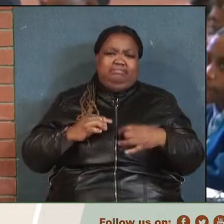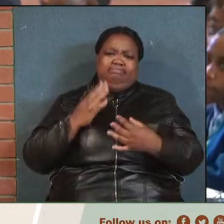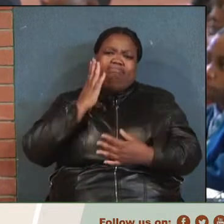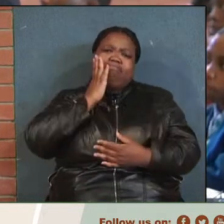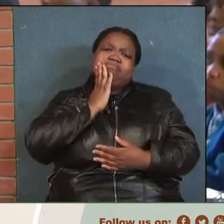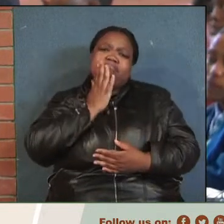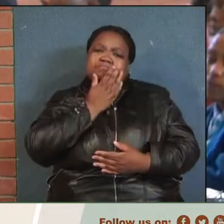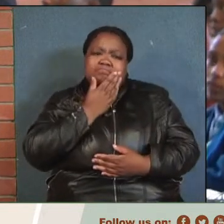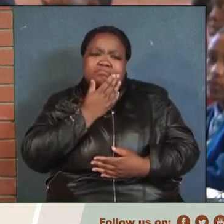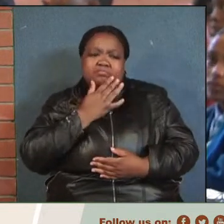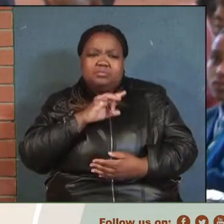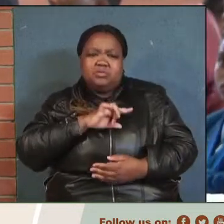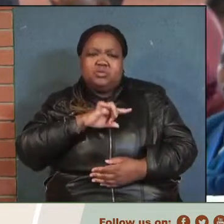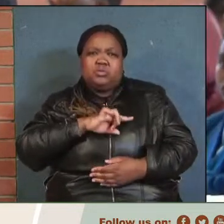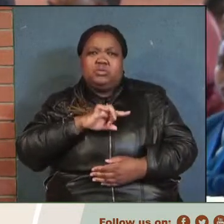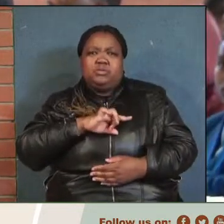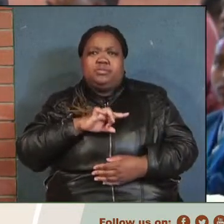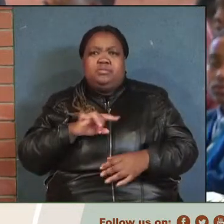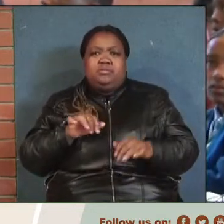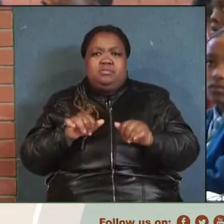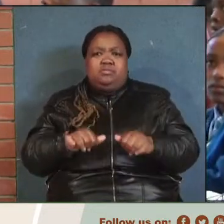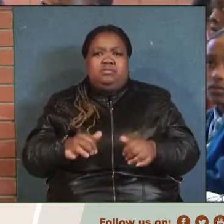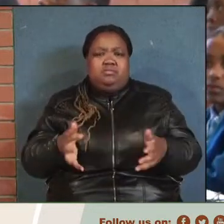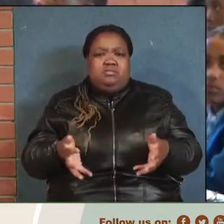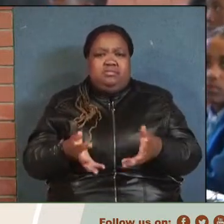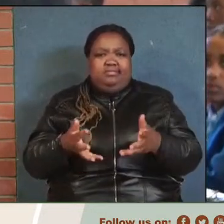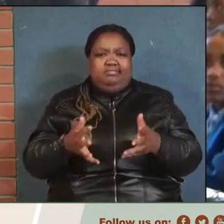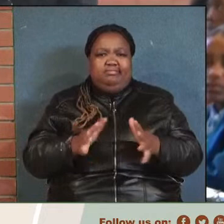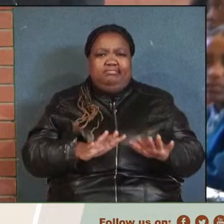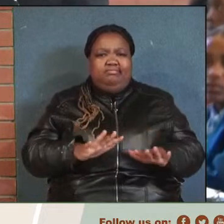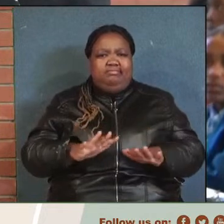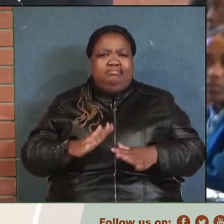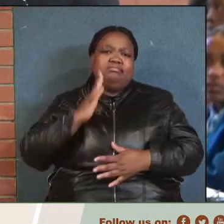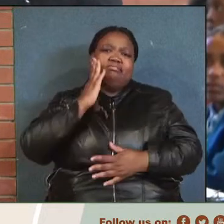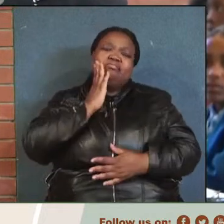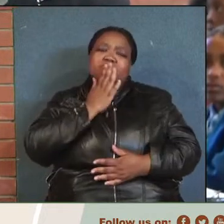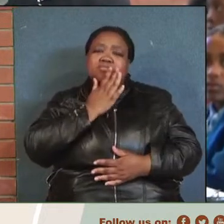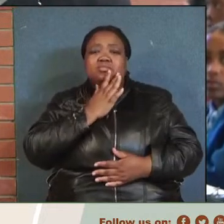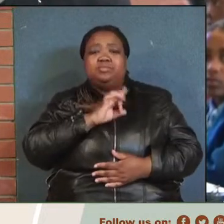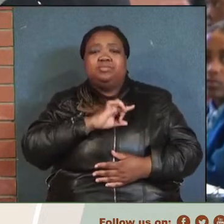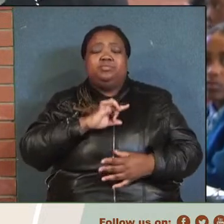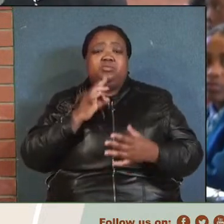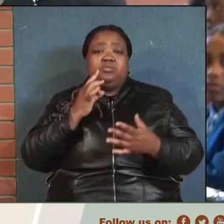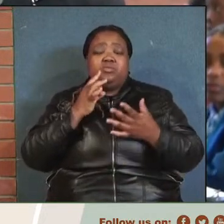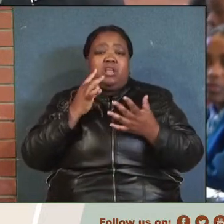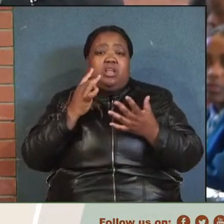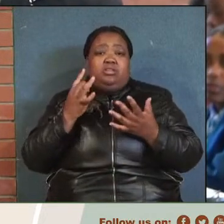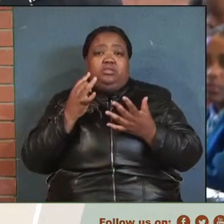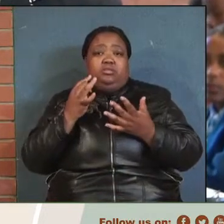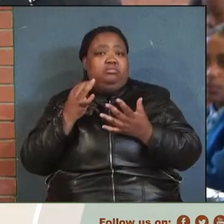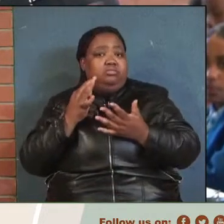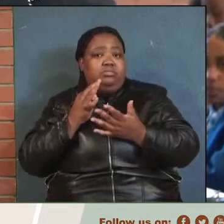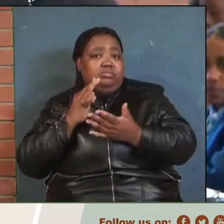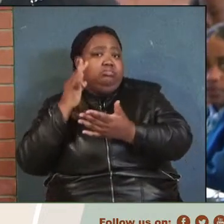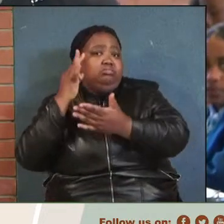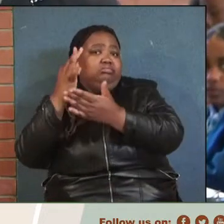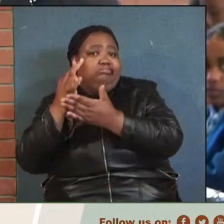way forward? So why are we being lenient? If the solutions proposed are now being